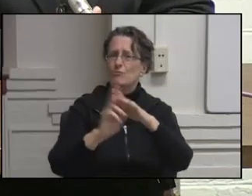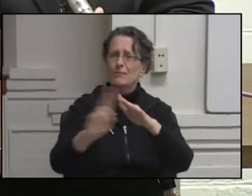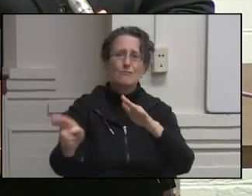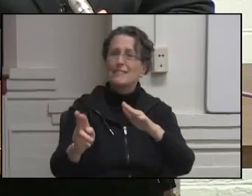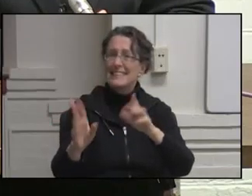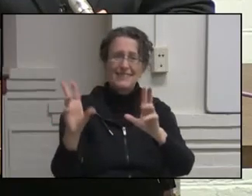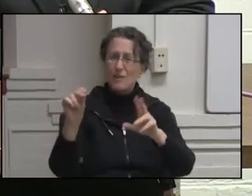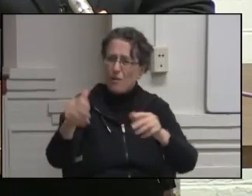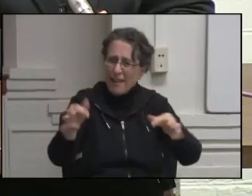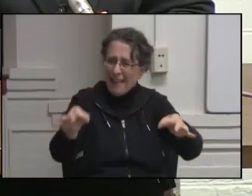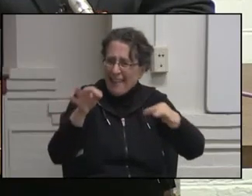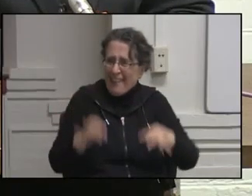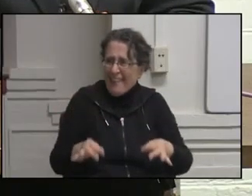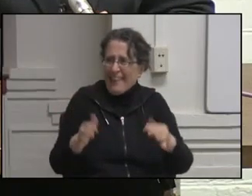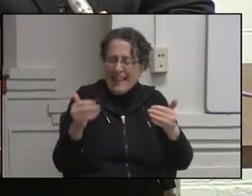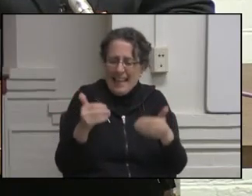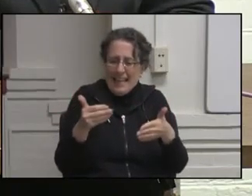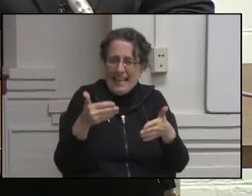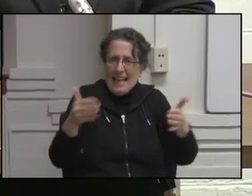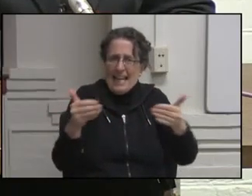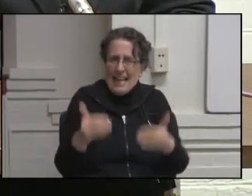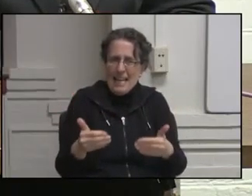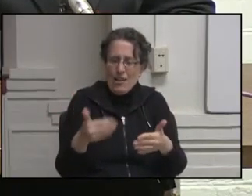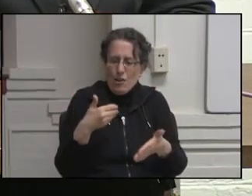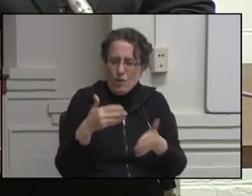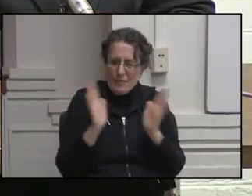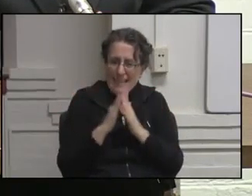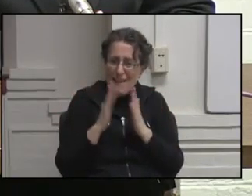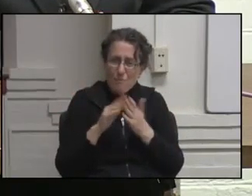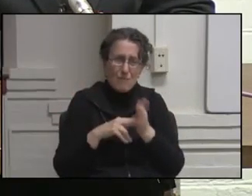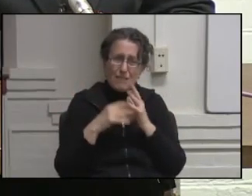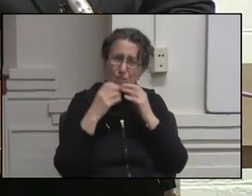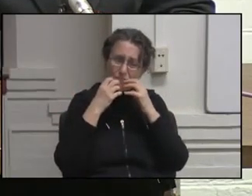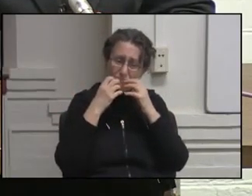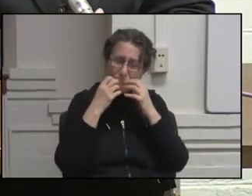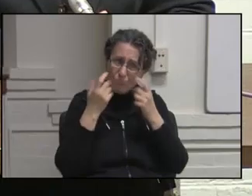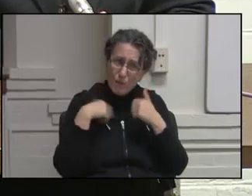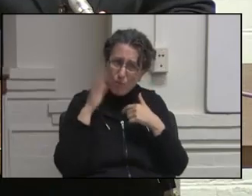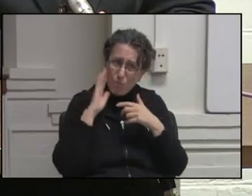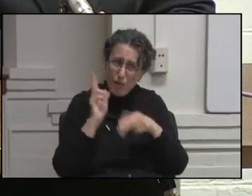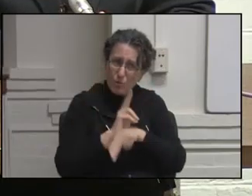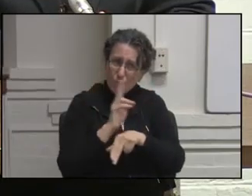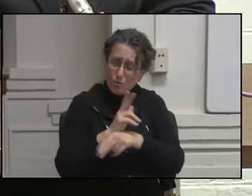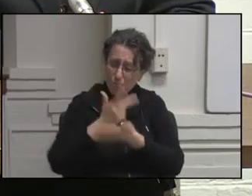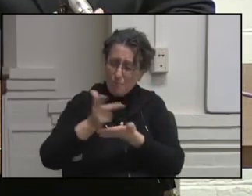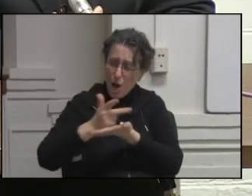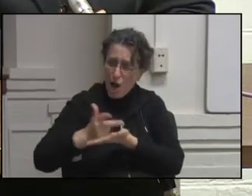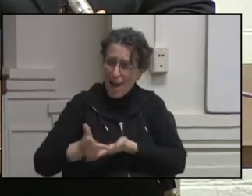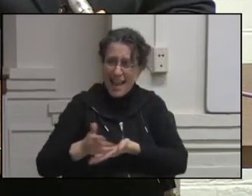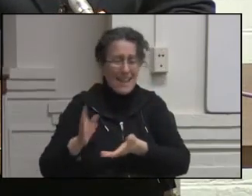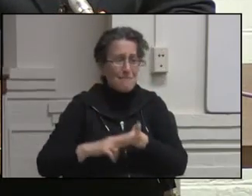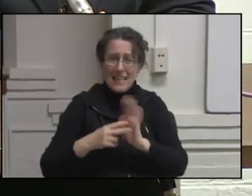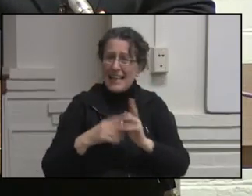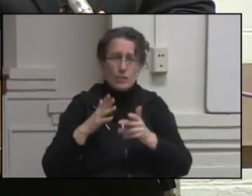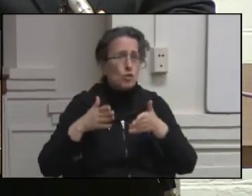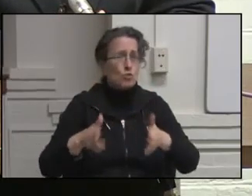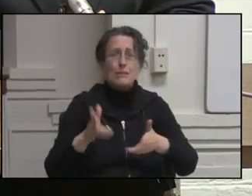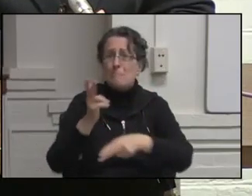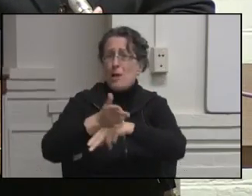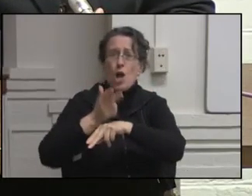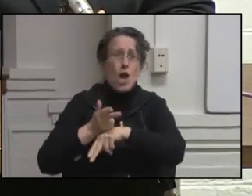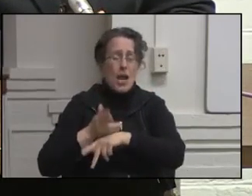them, but a lot of the bank parking lots and St. Michael's School and some other spots, Linden Gardens, around like that, for vendors to be able to